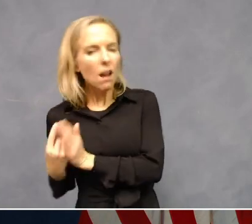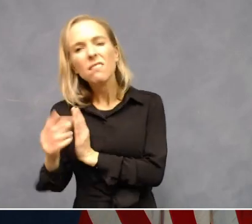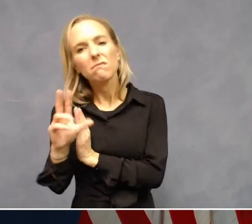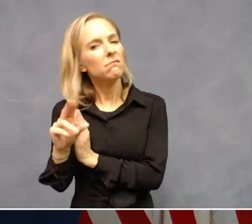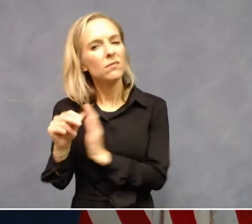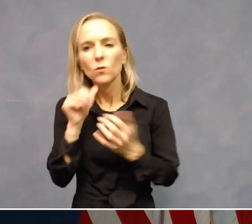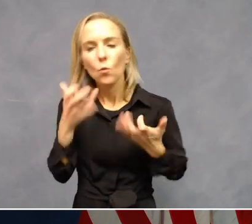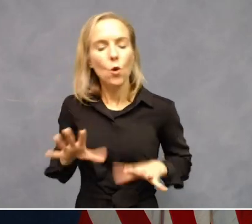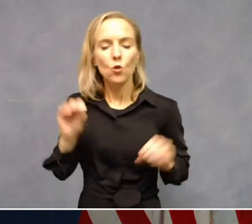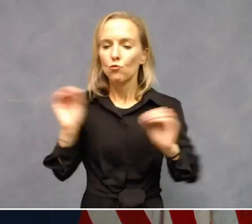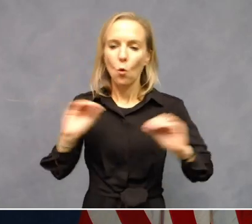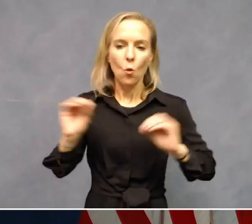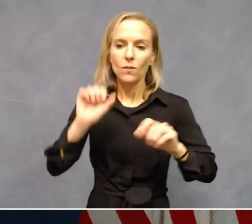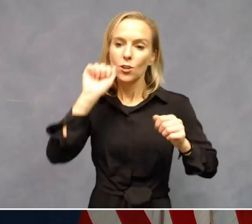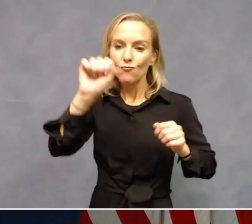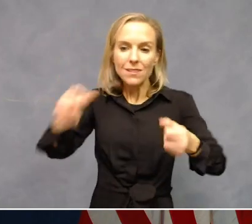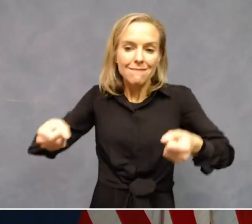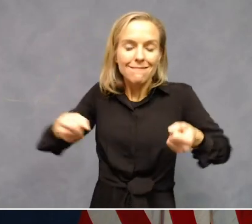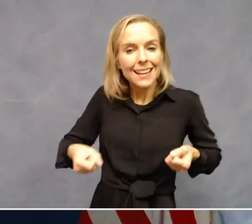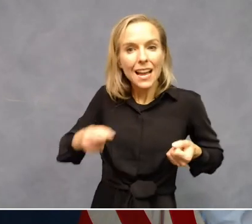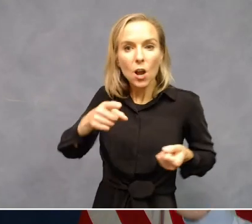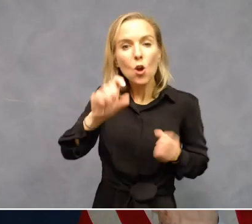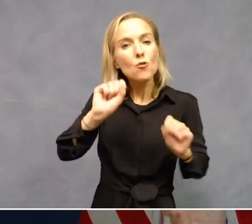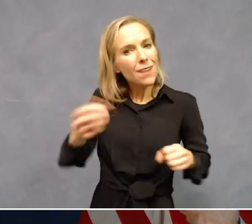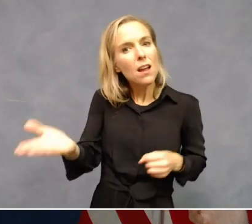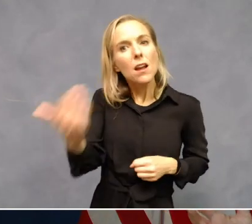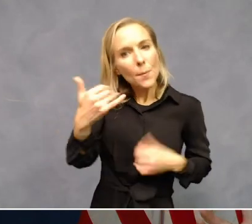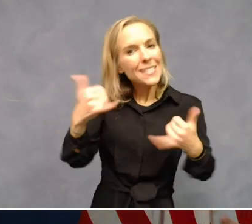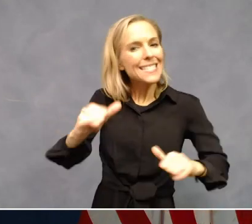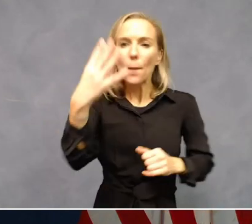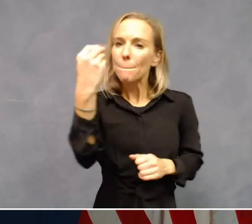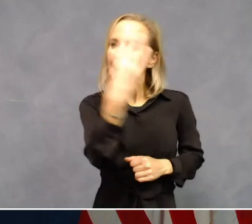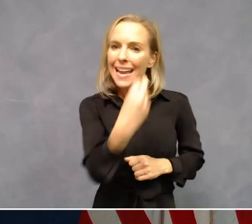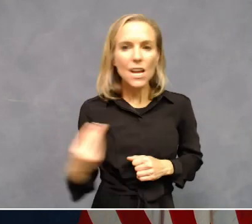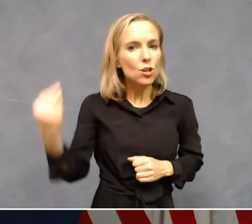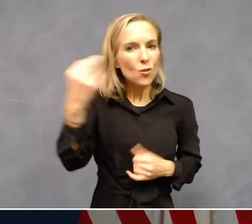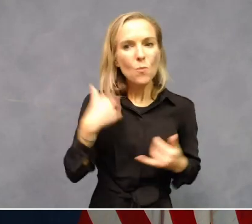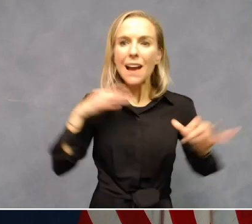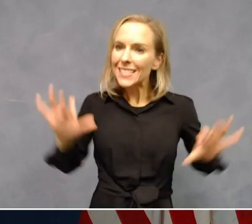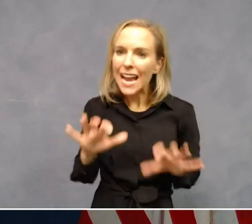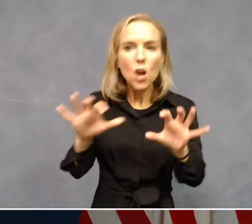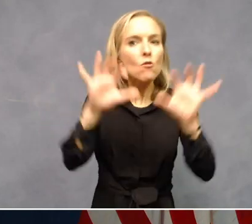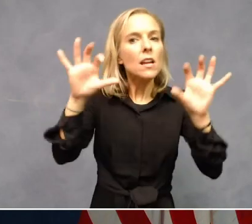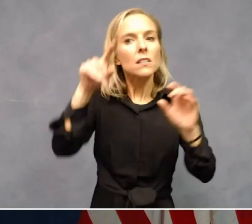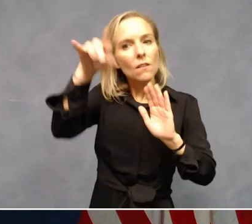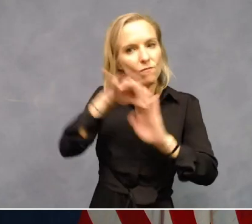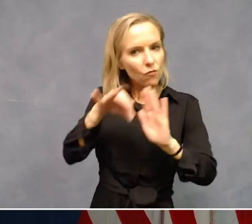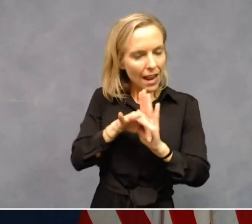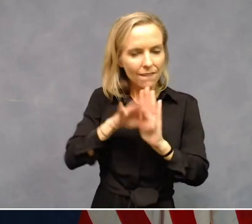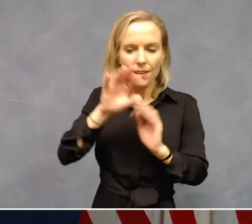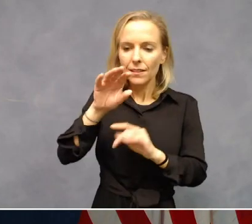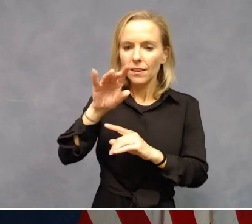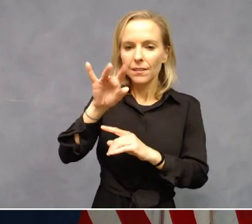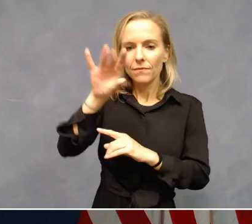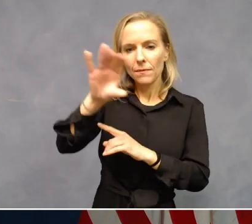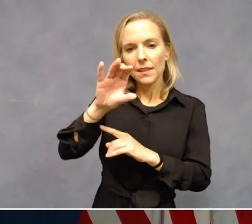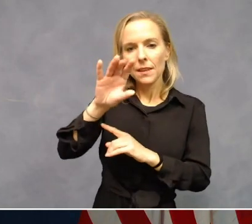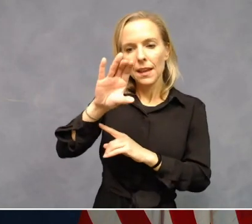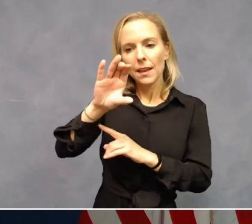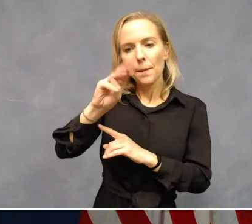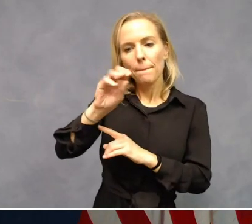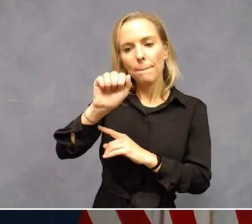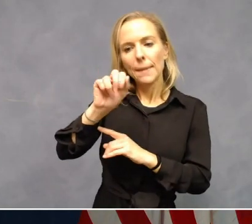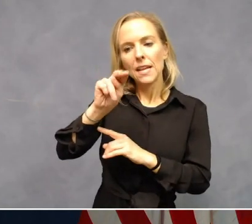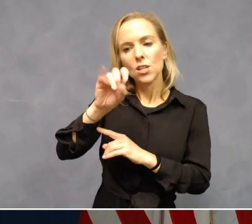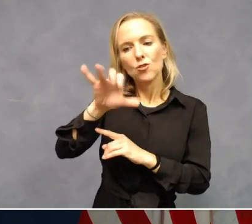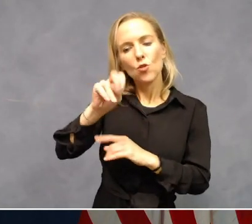year. If people want to come by and get pictures outside, we got some decorations up and we encourage that. But we're going to try to set an